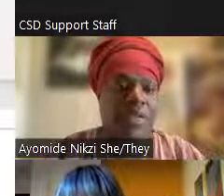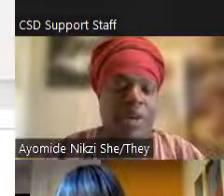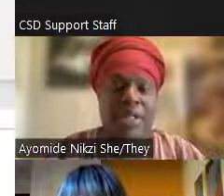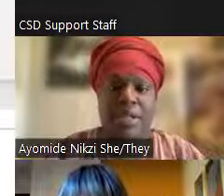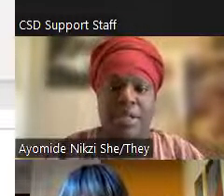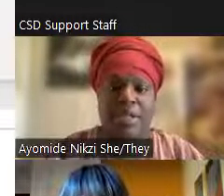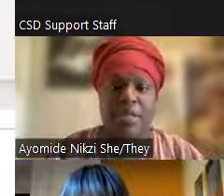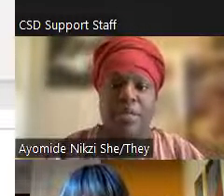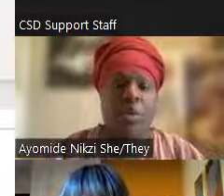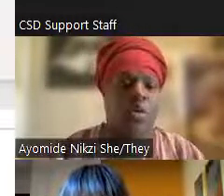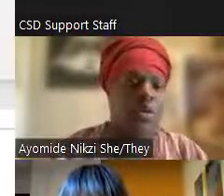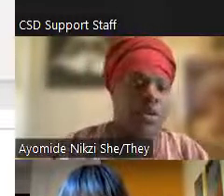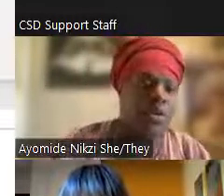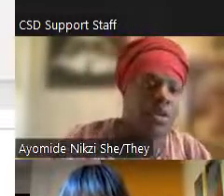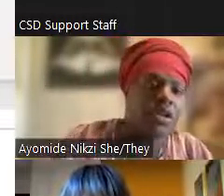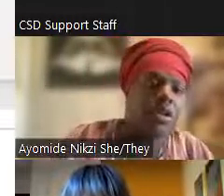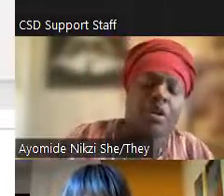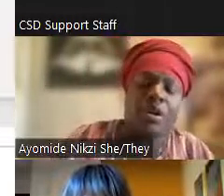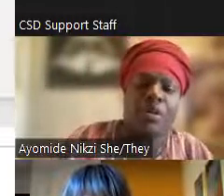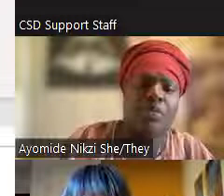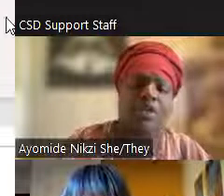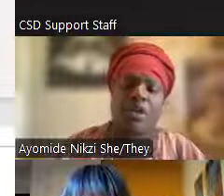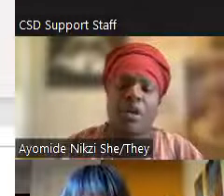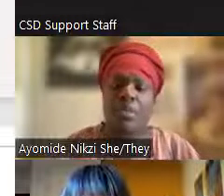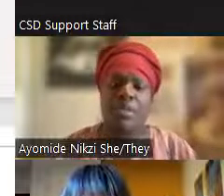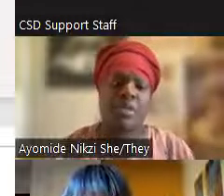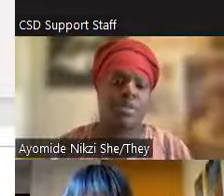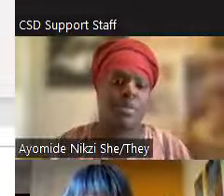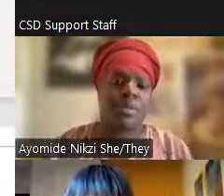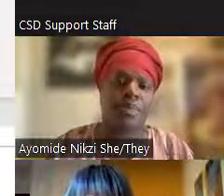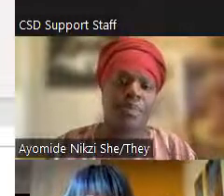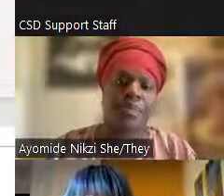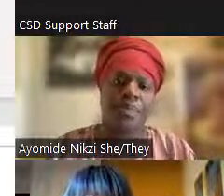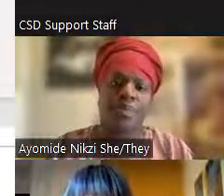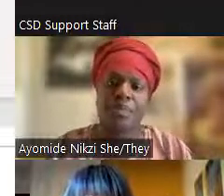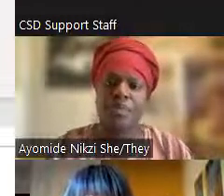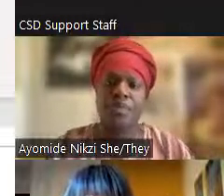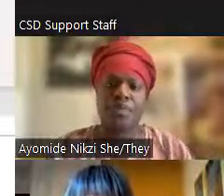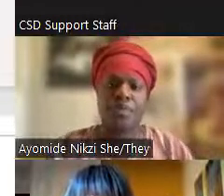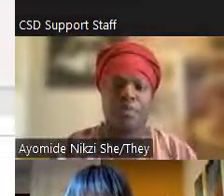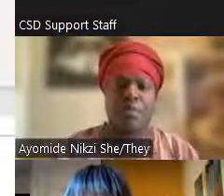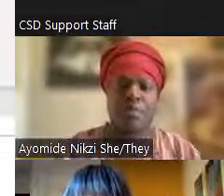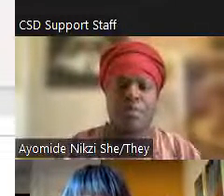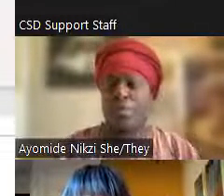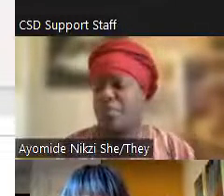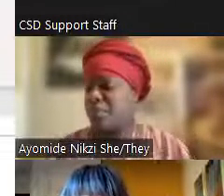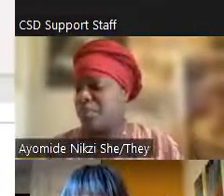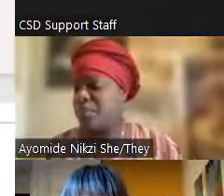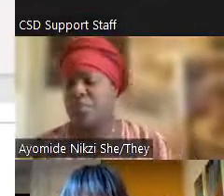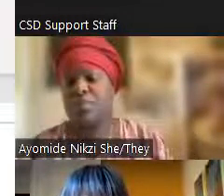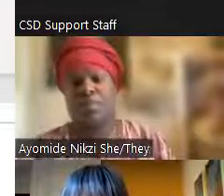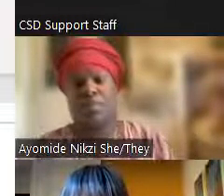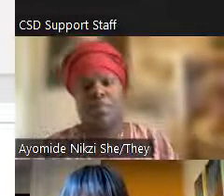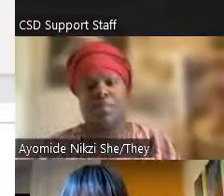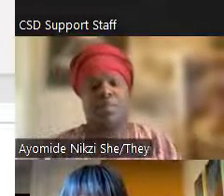start this process of going over the general operating procedures document. Thank you, Amide.